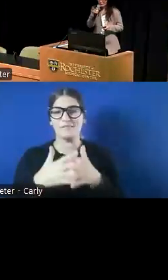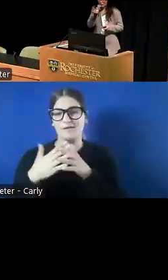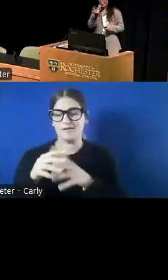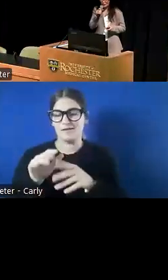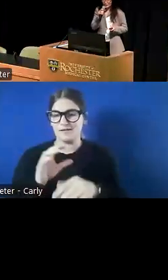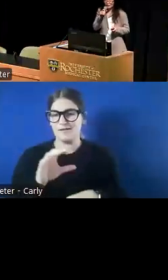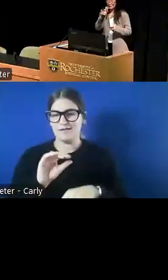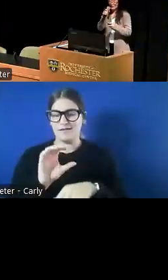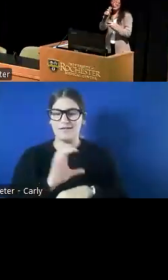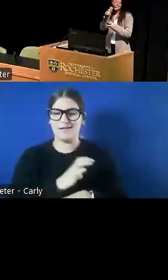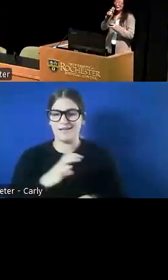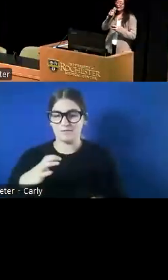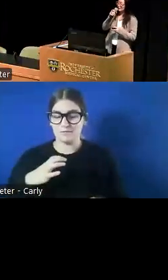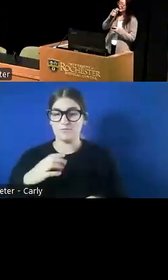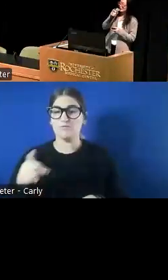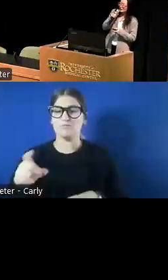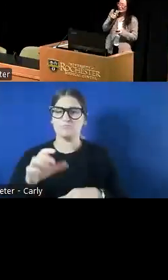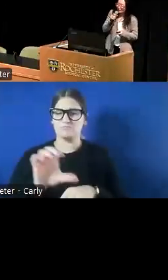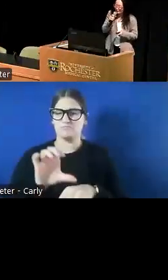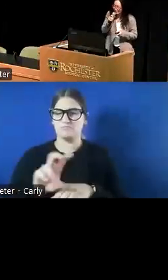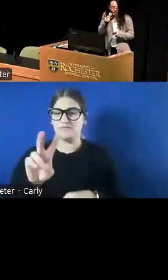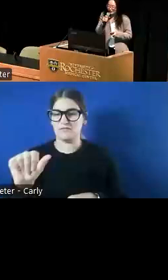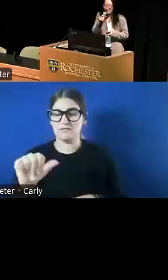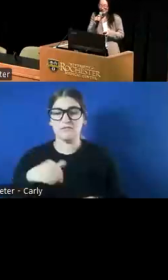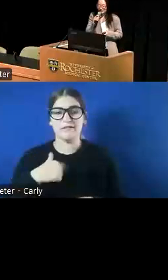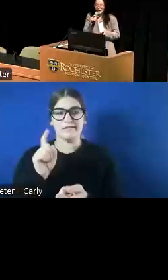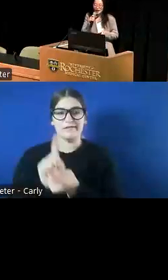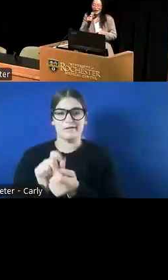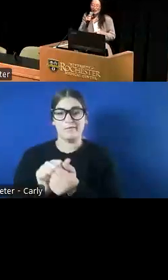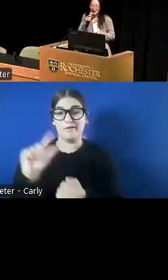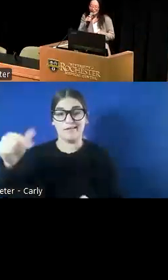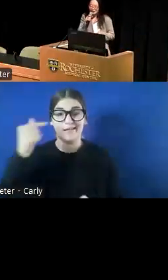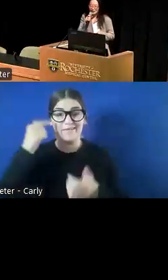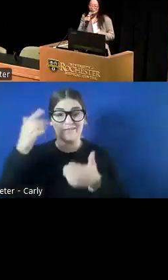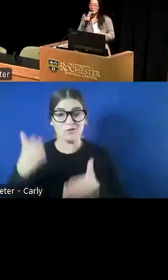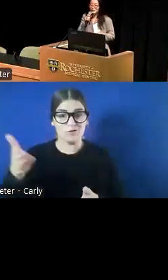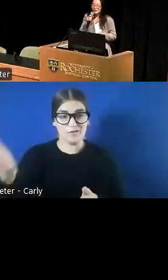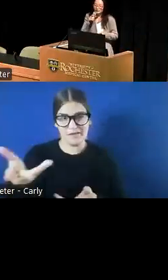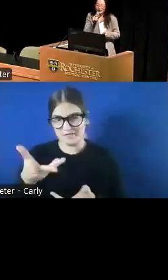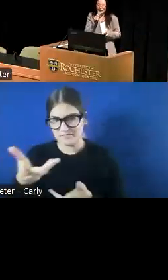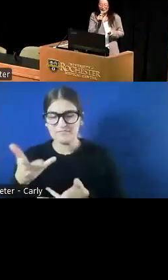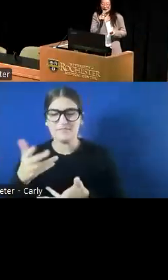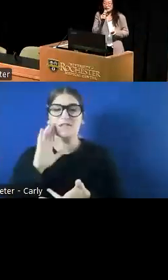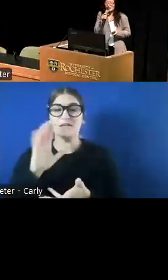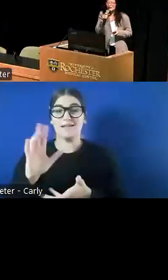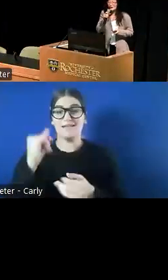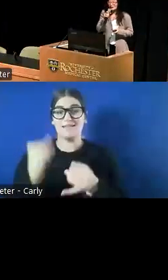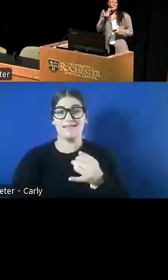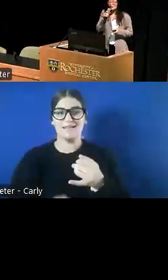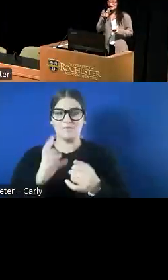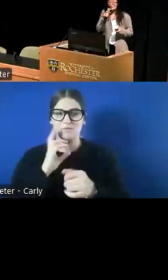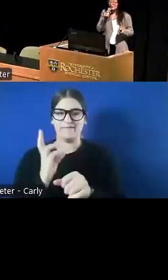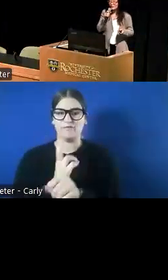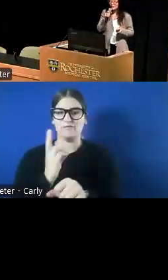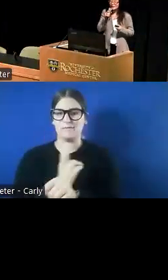in Virginia area. We met with our Governor Jason Miyares together. And the end of it will be usability testing to have